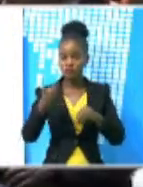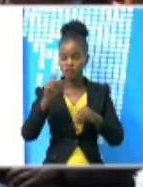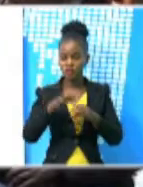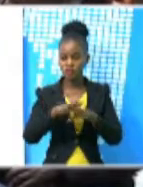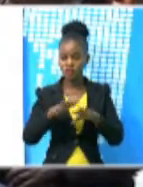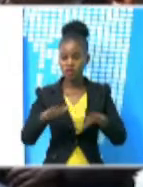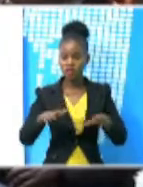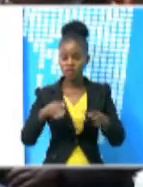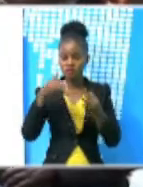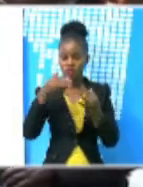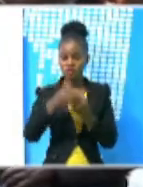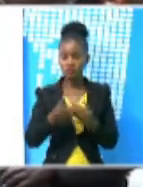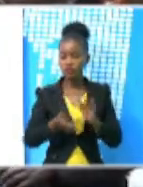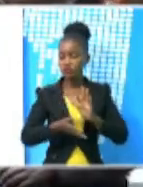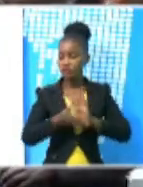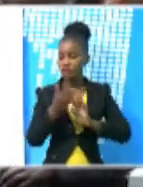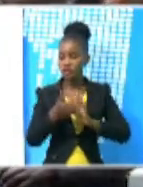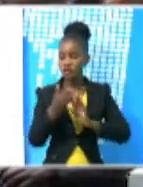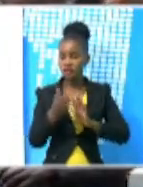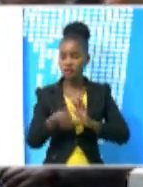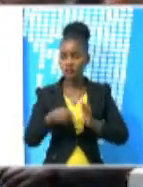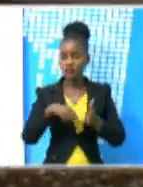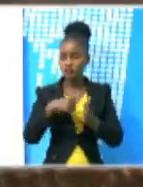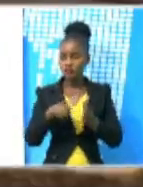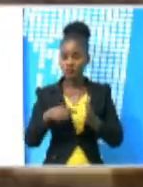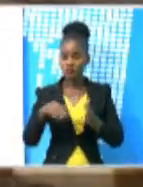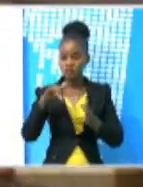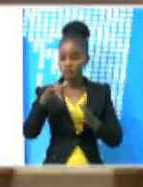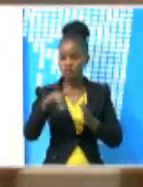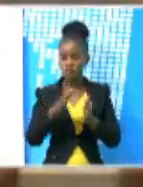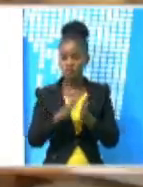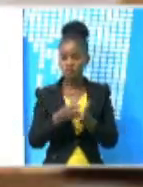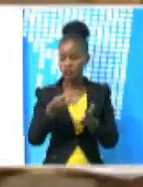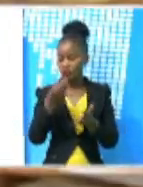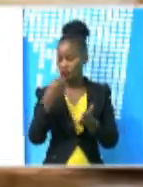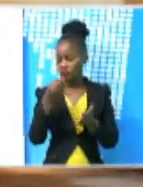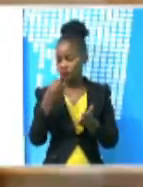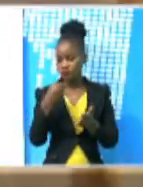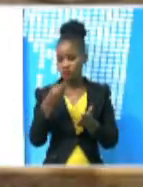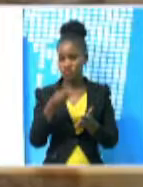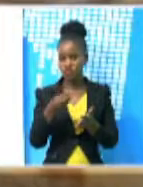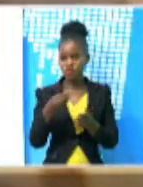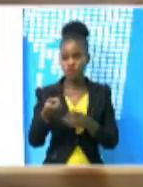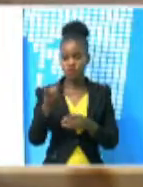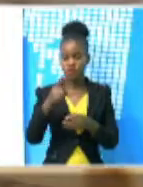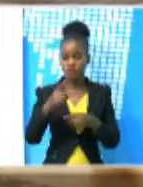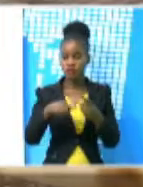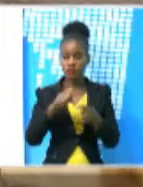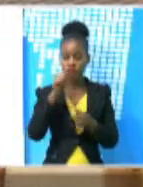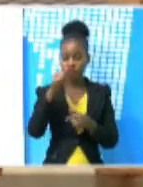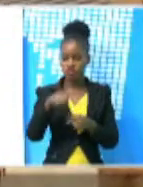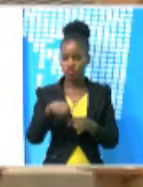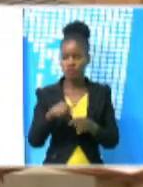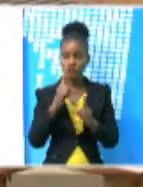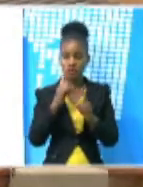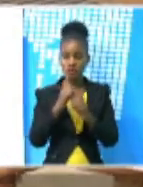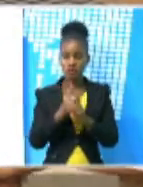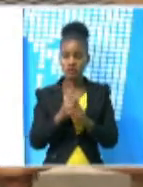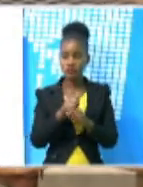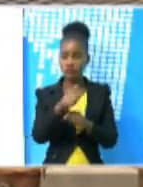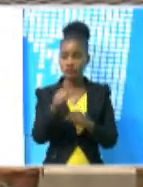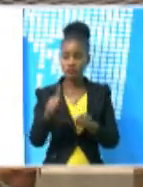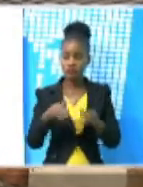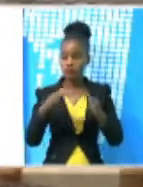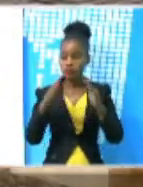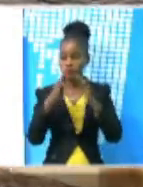being penetrated with quick maturing and climate change resilient food crops that lower risk of food insecurity among farming